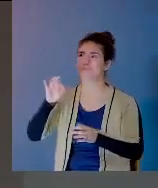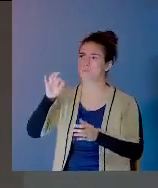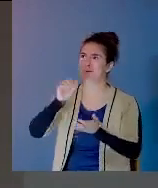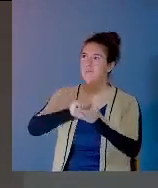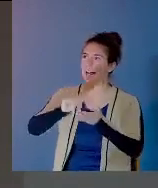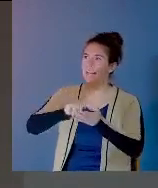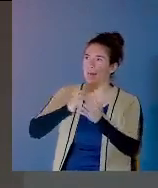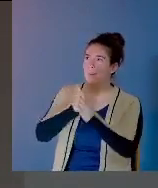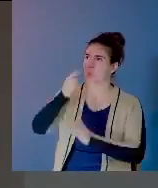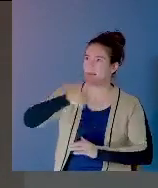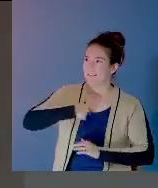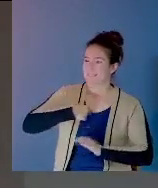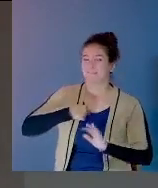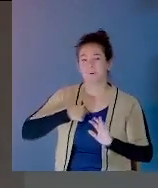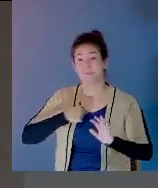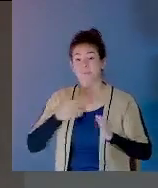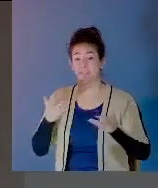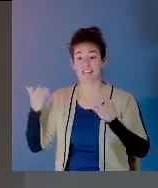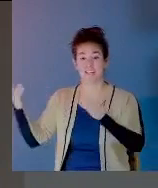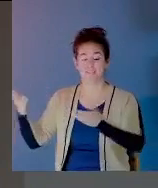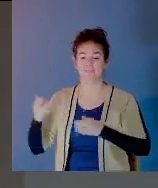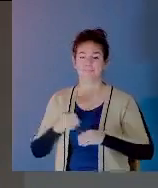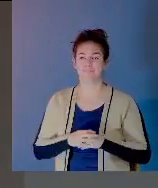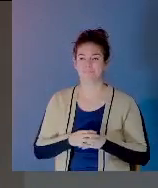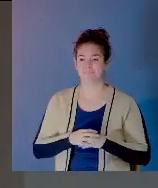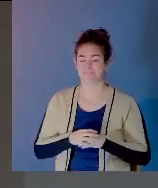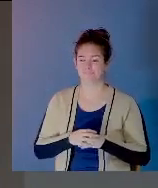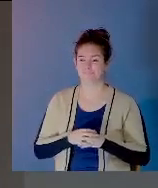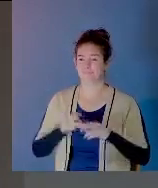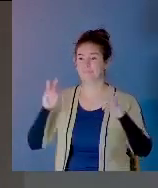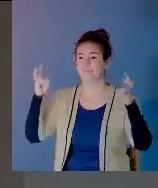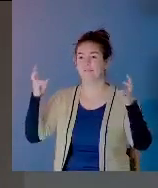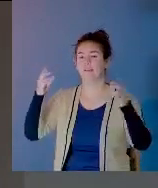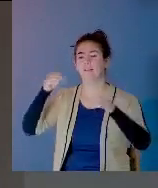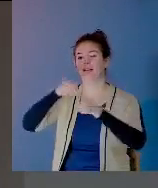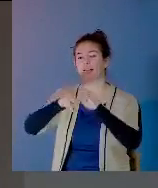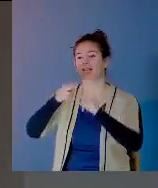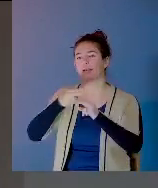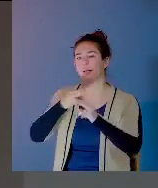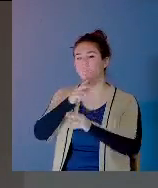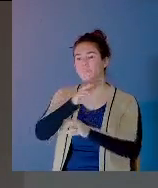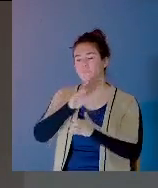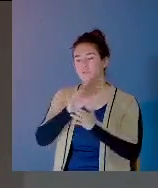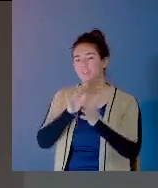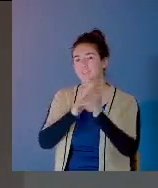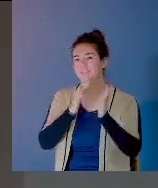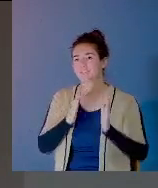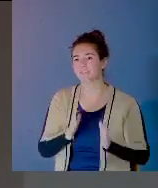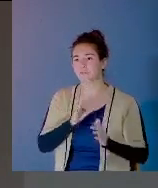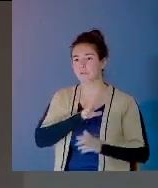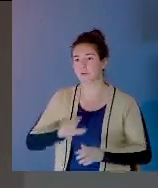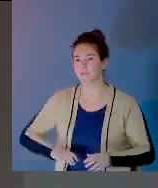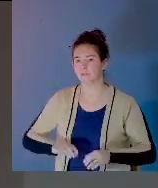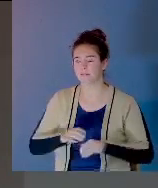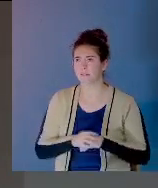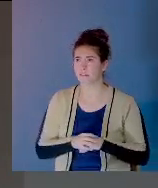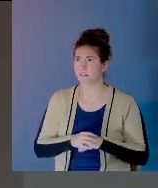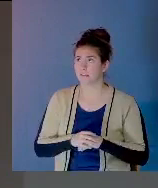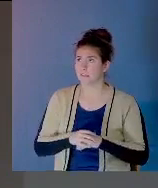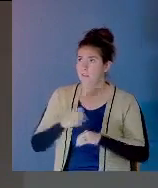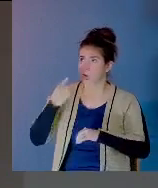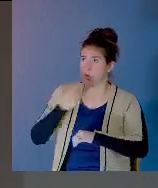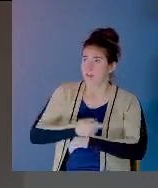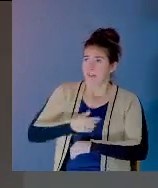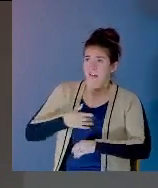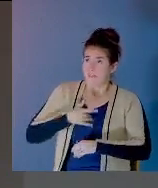Jesus Christ. Amen. In the name of Jesus Christ, I pray one day soon to feel as if I have gotten it all right. That one